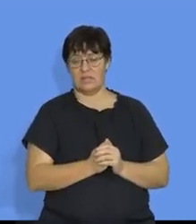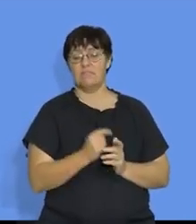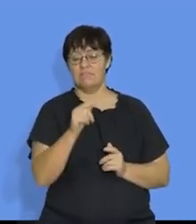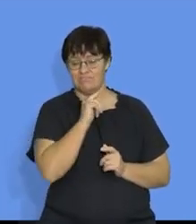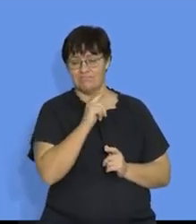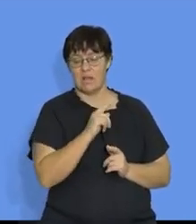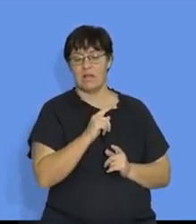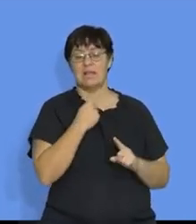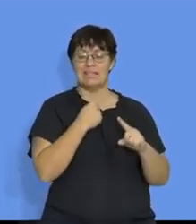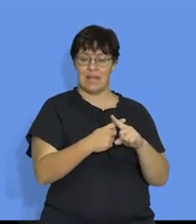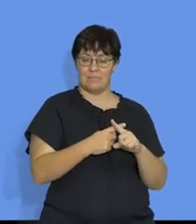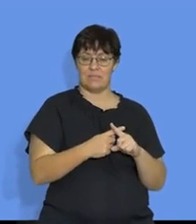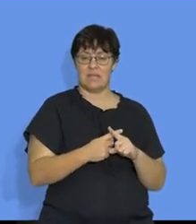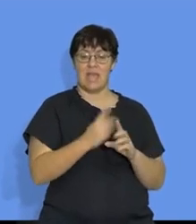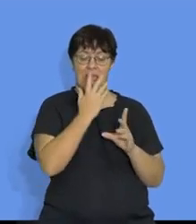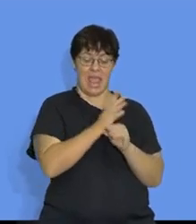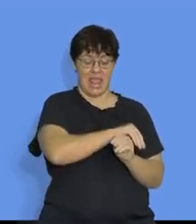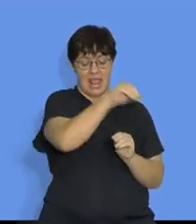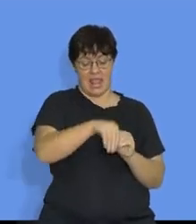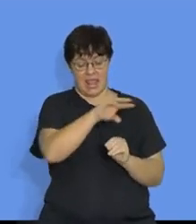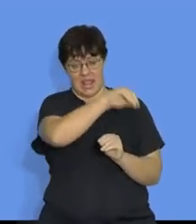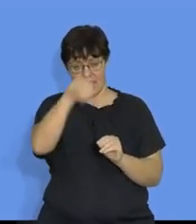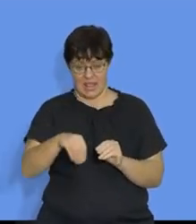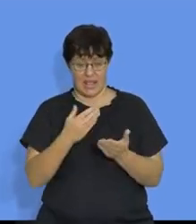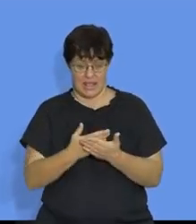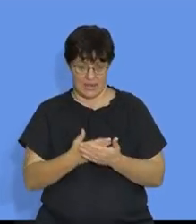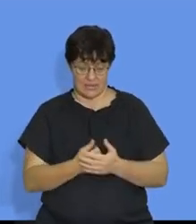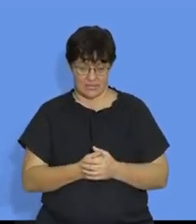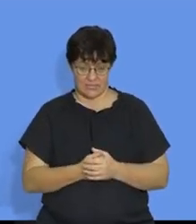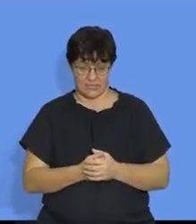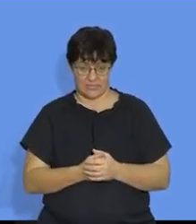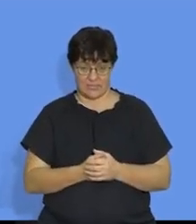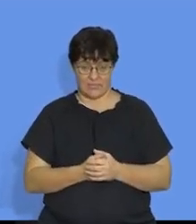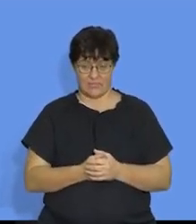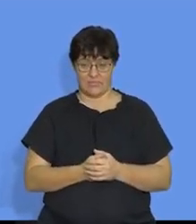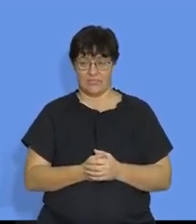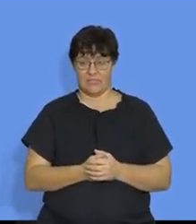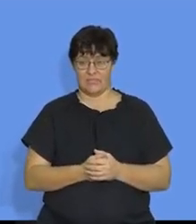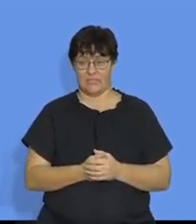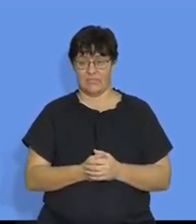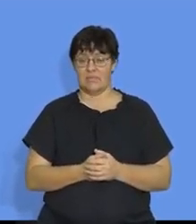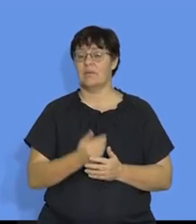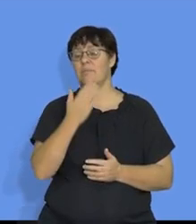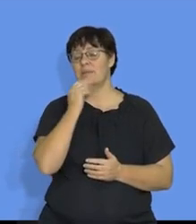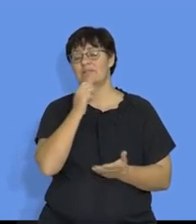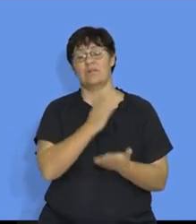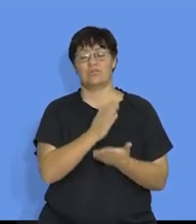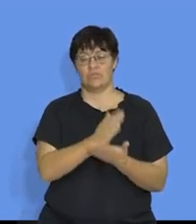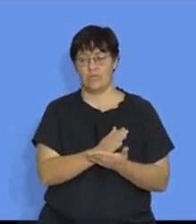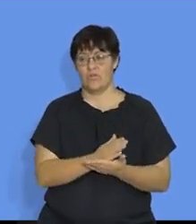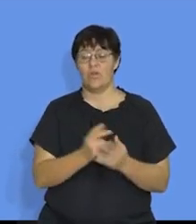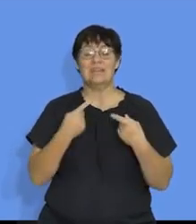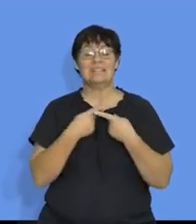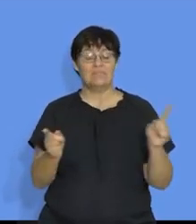to the a's so that you're multiplying a into those two different expressions. Great, guys.